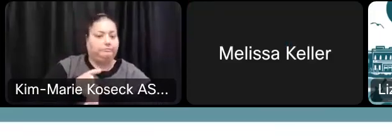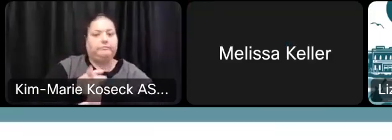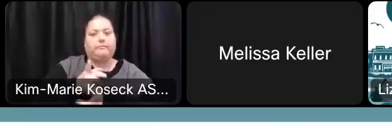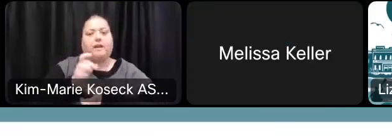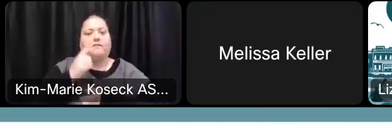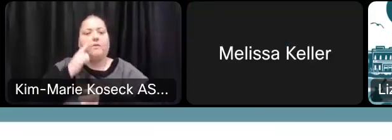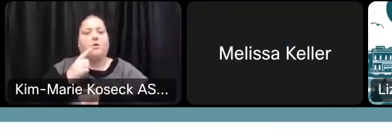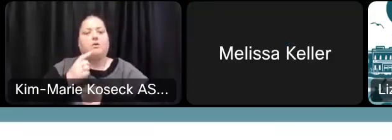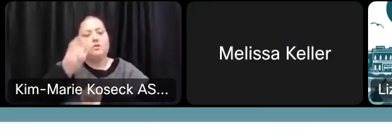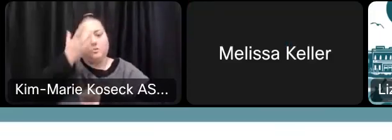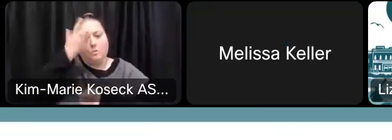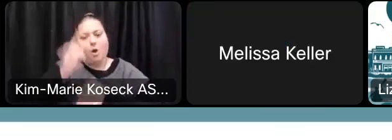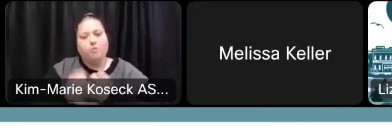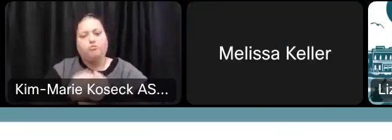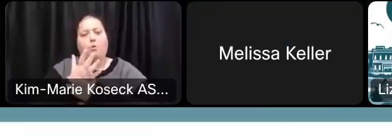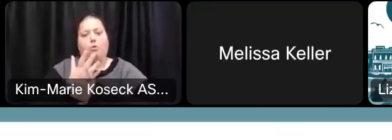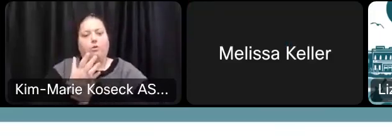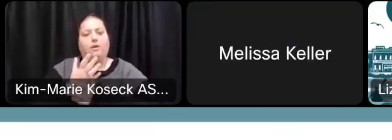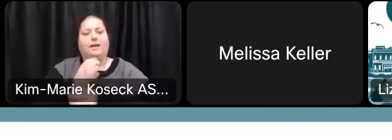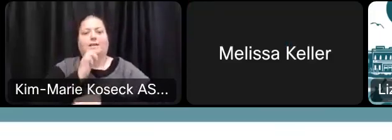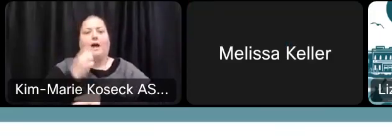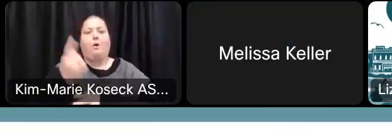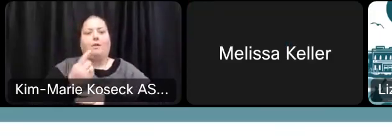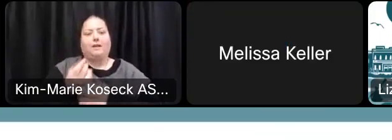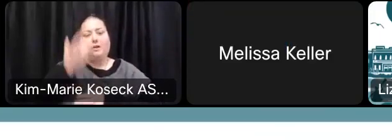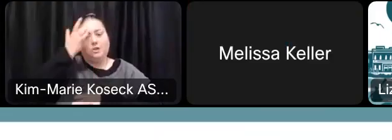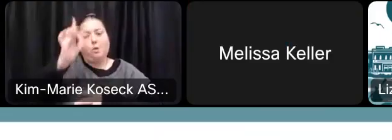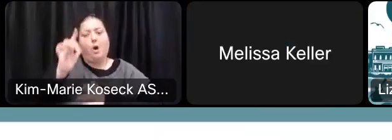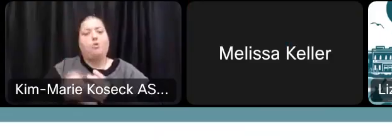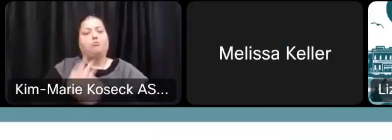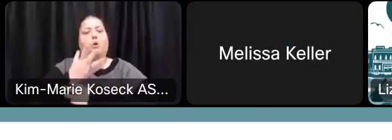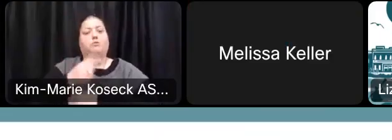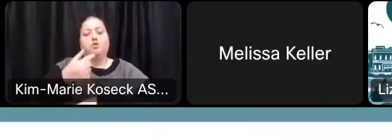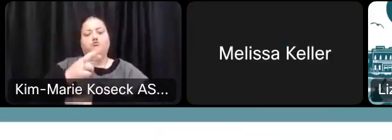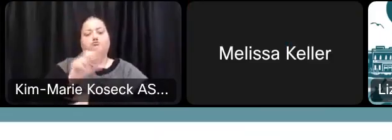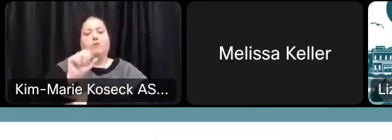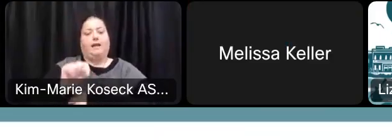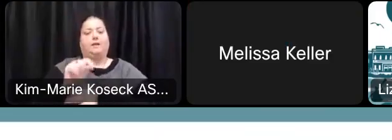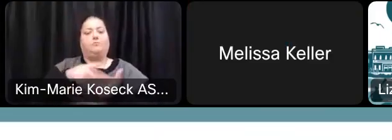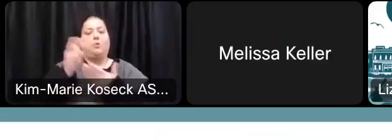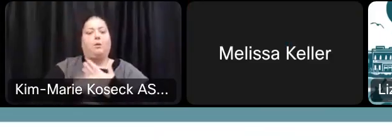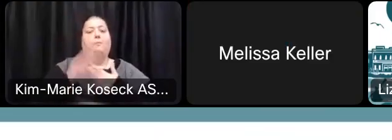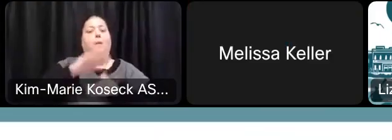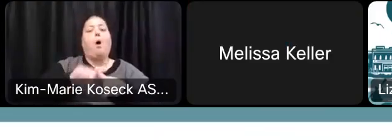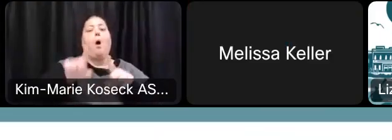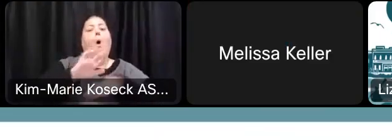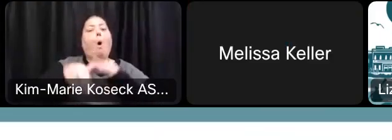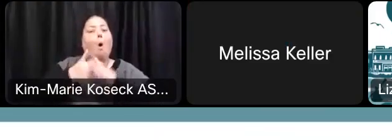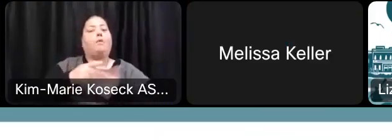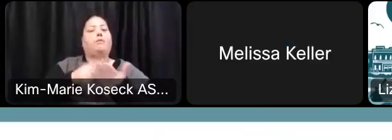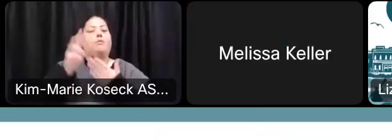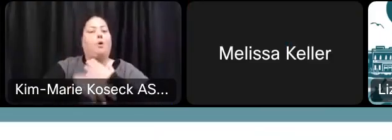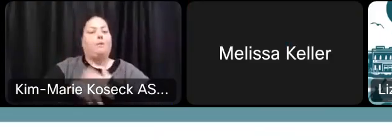and therefore is embedded not just in our smart growth grant program, but in all the programs you've heard about